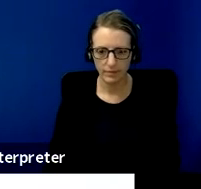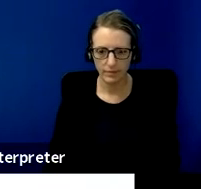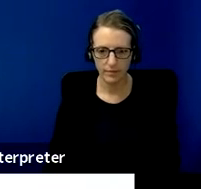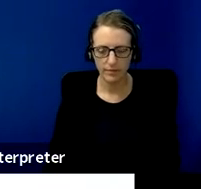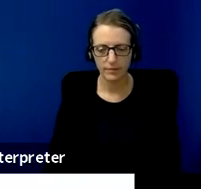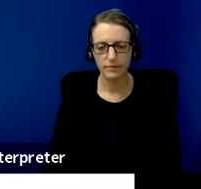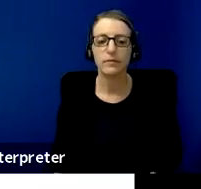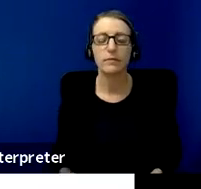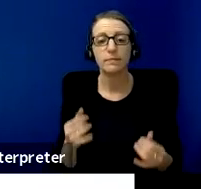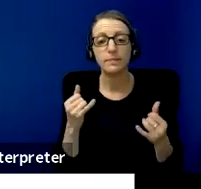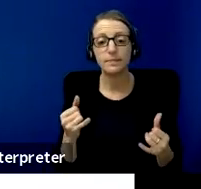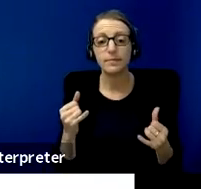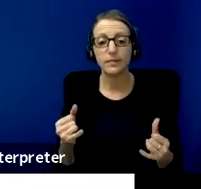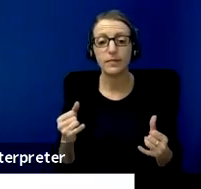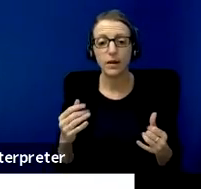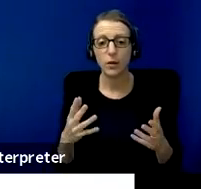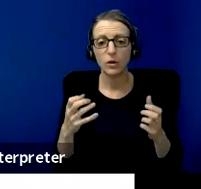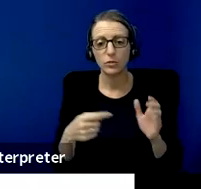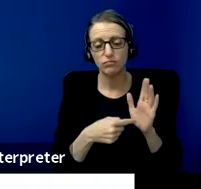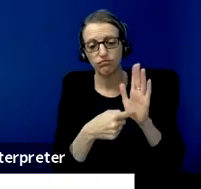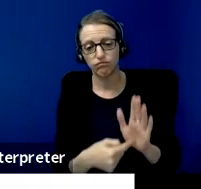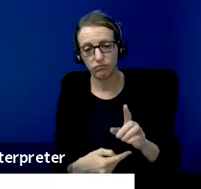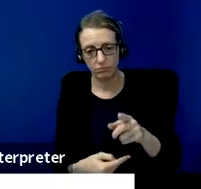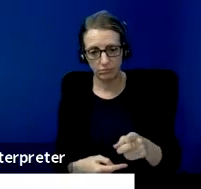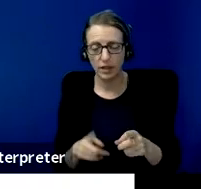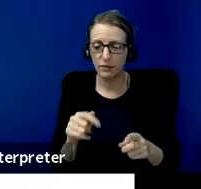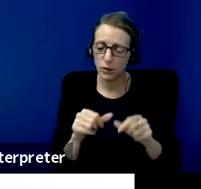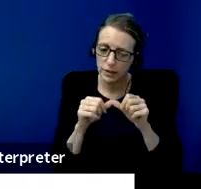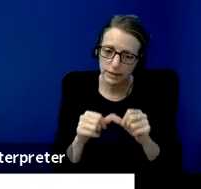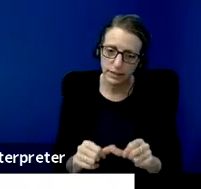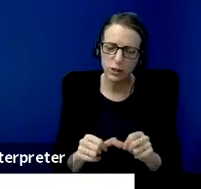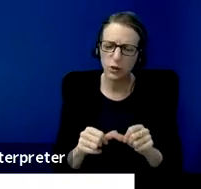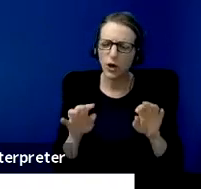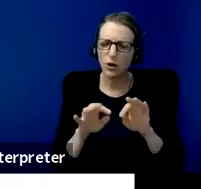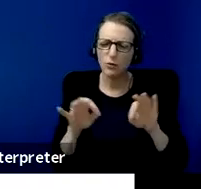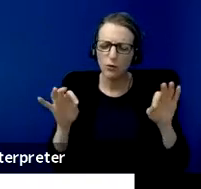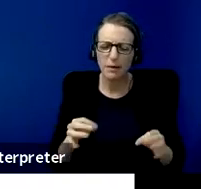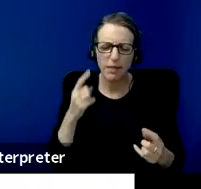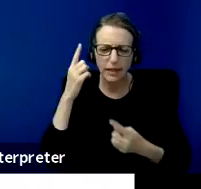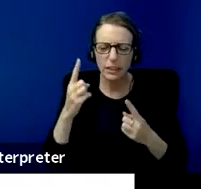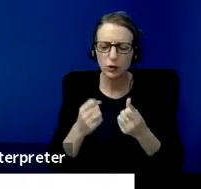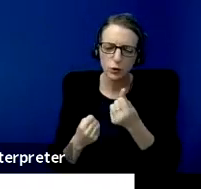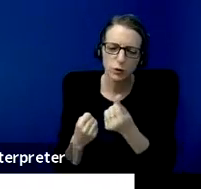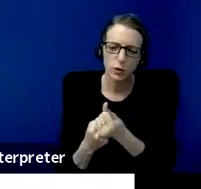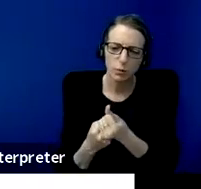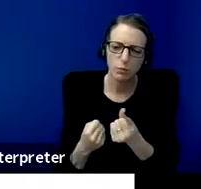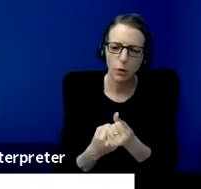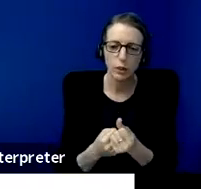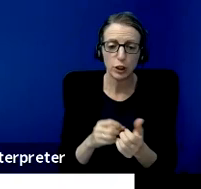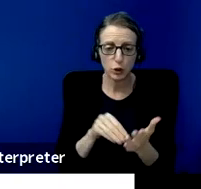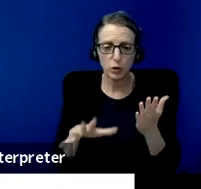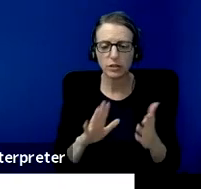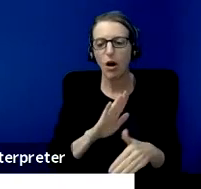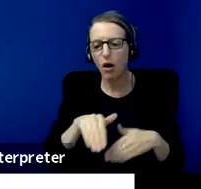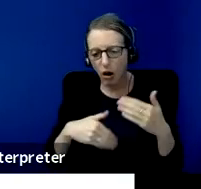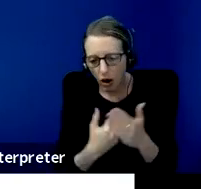Now, we want to highlight once again that we need to continue framing our thinking to support students, and this means all students,